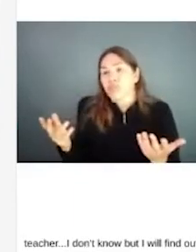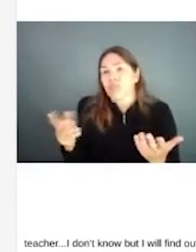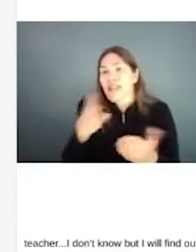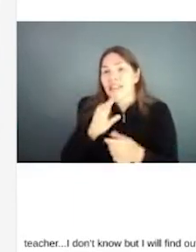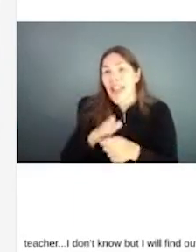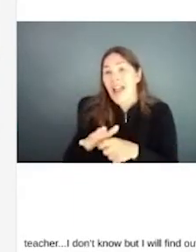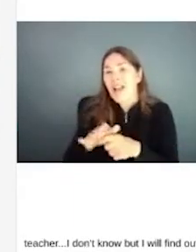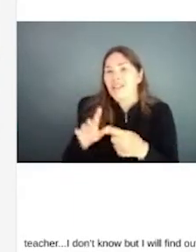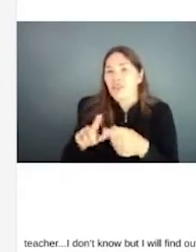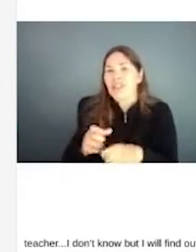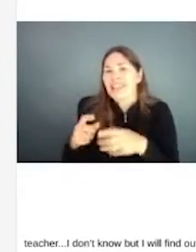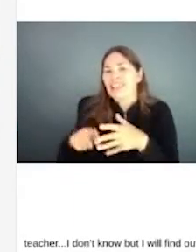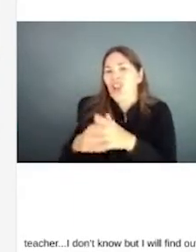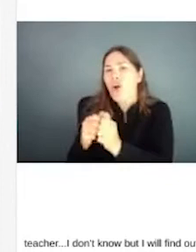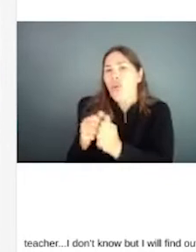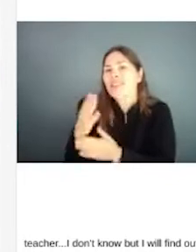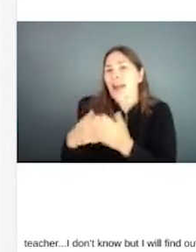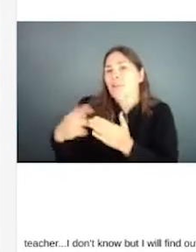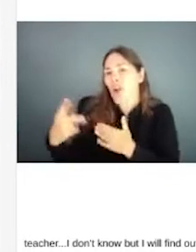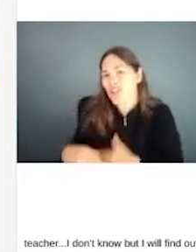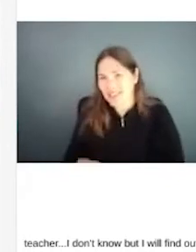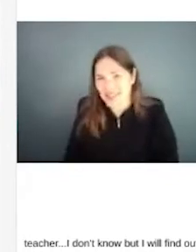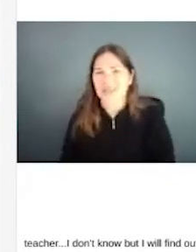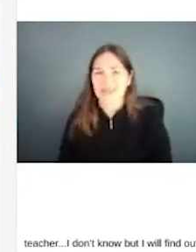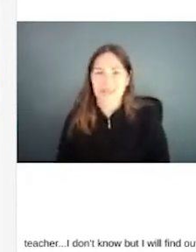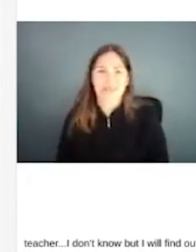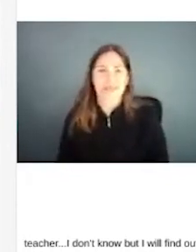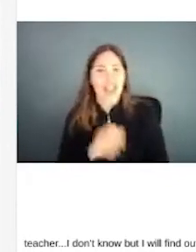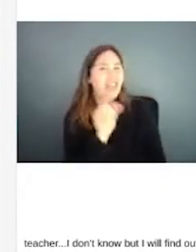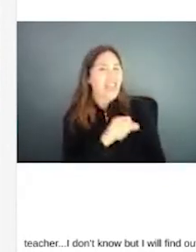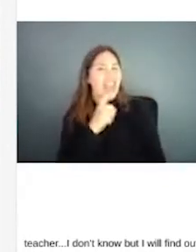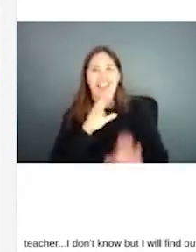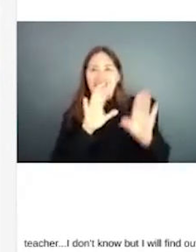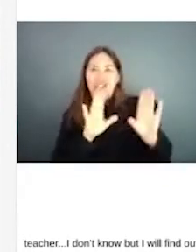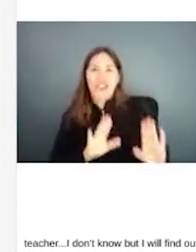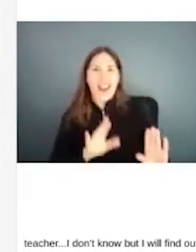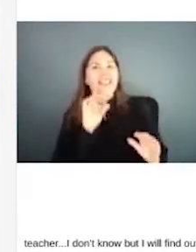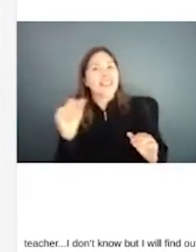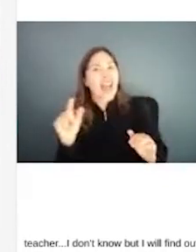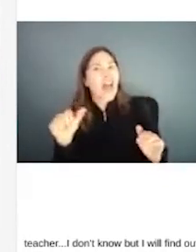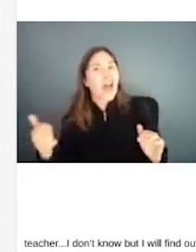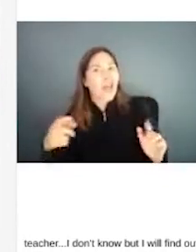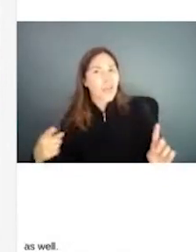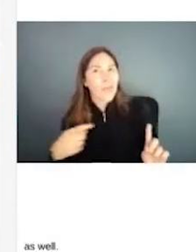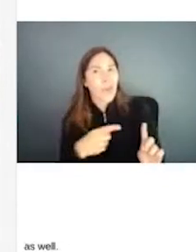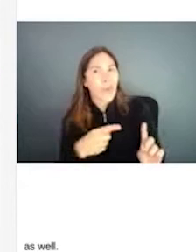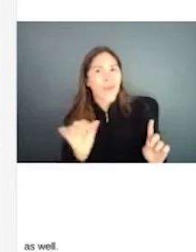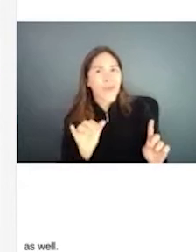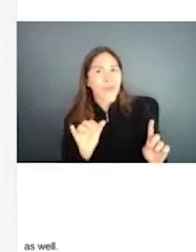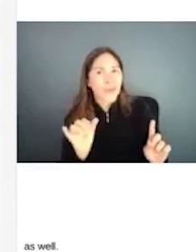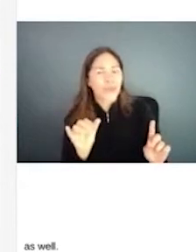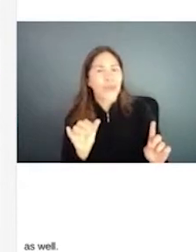to kind of get you started with some of these projects. yeah, that's great. And that brings up another point and I feel like we